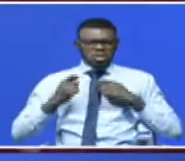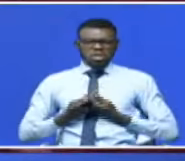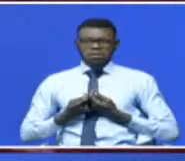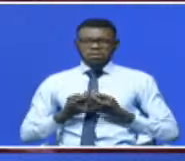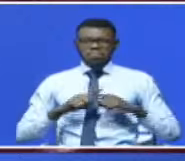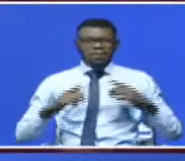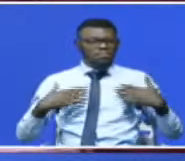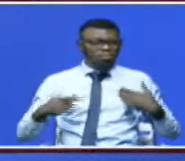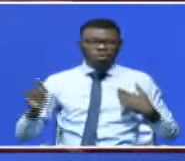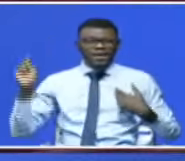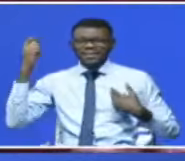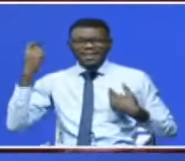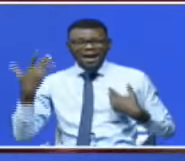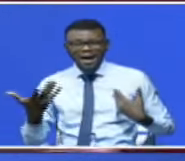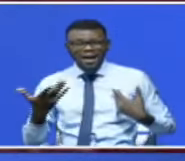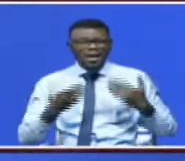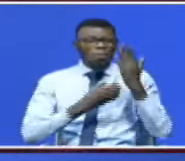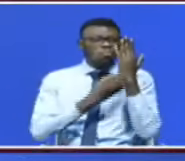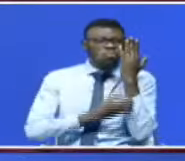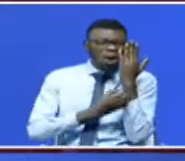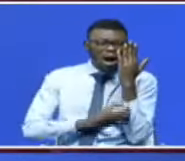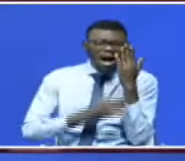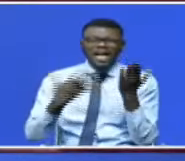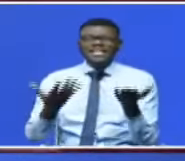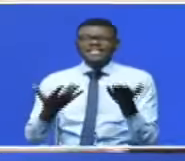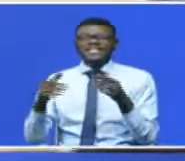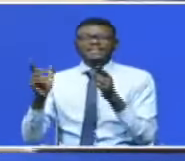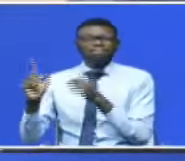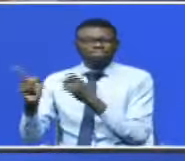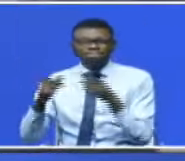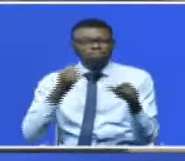wa Kenya hawana biashara na makabila.